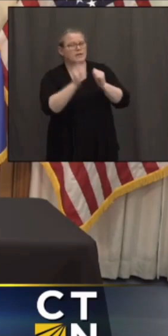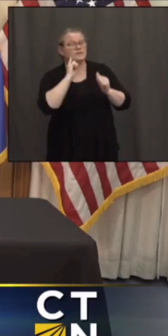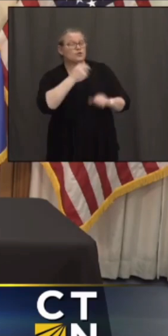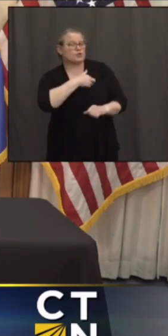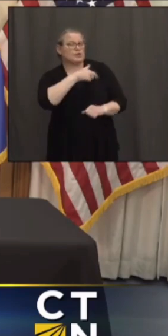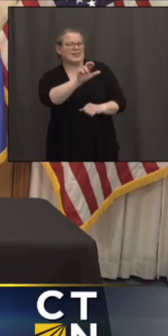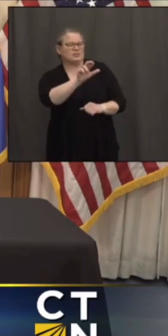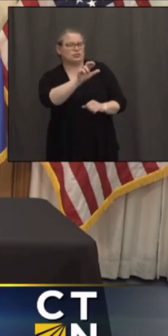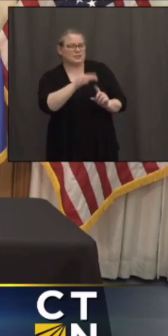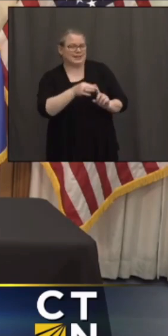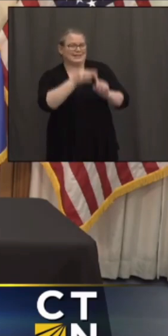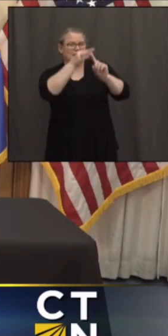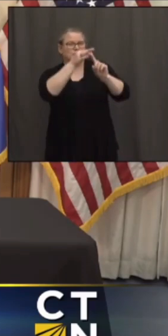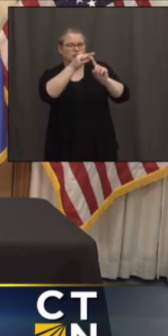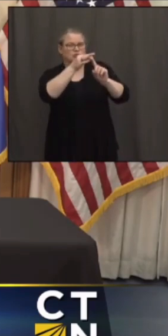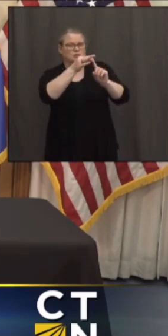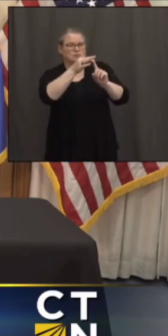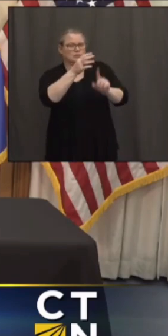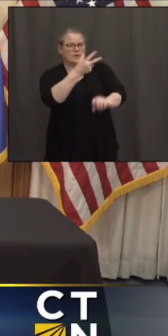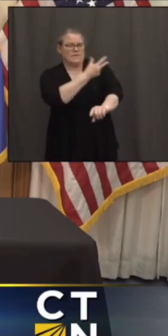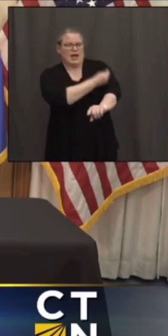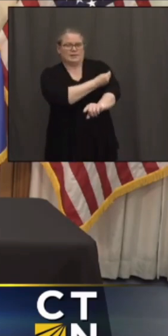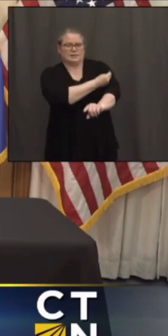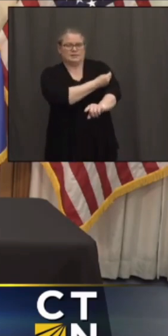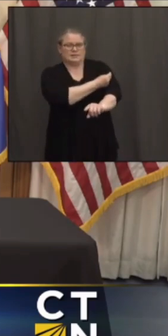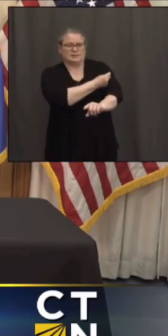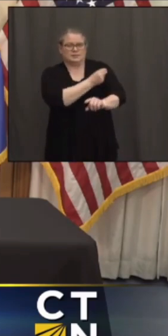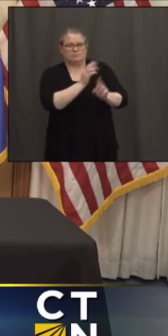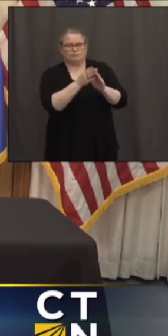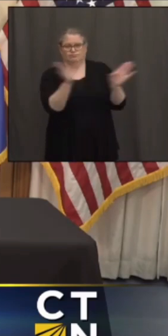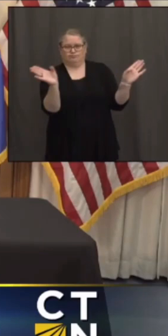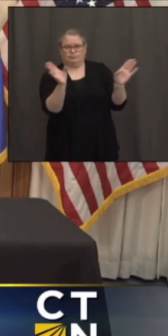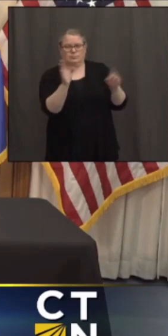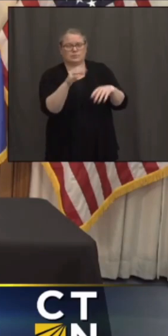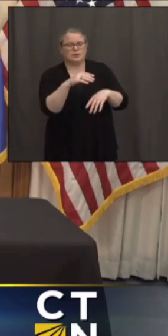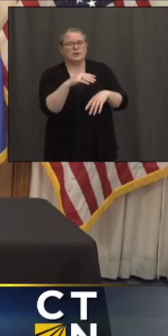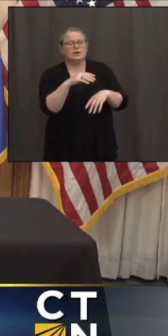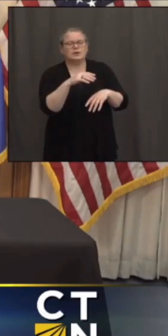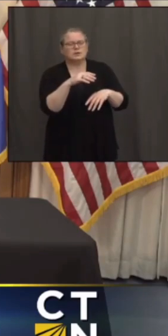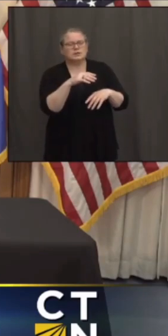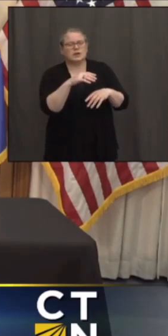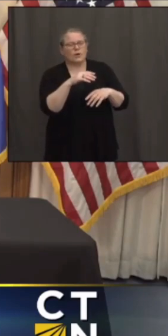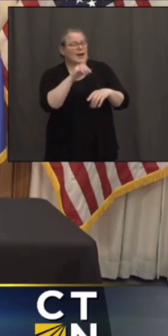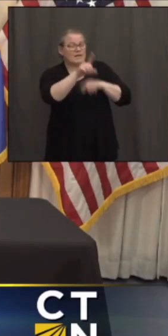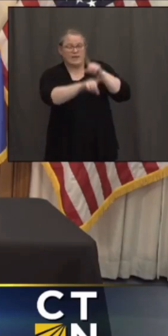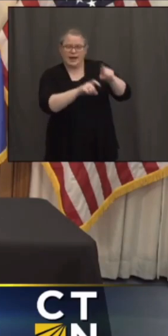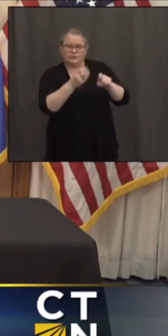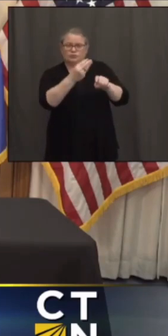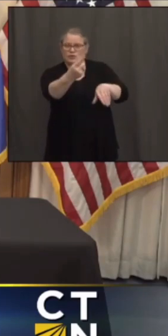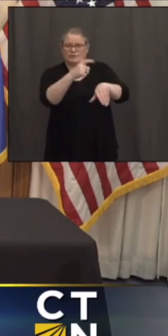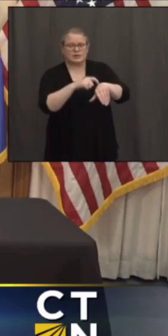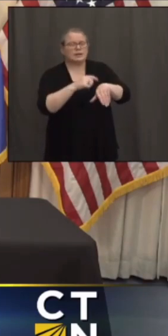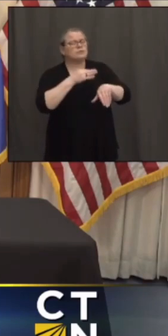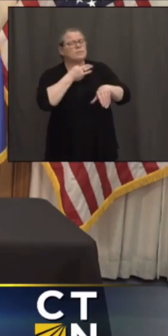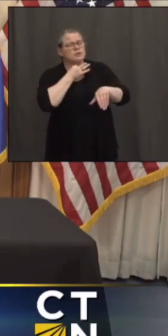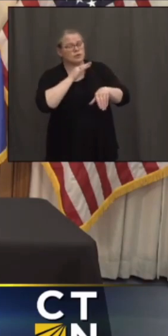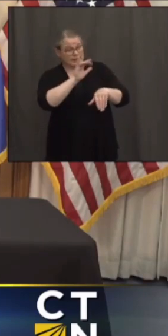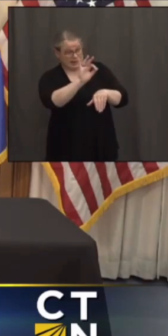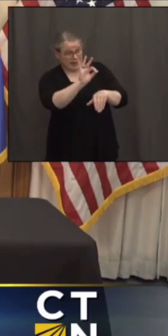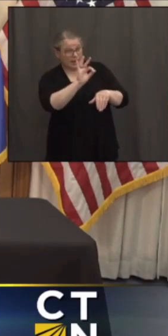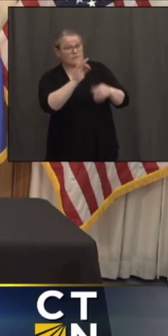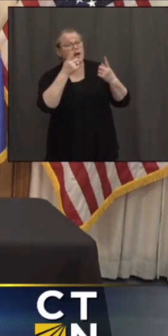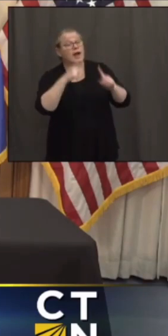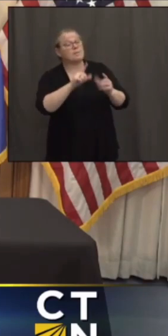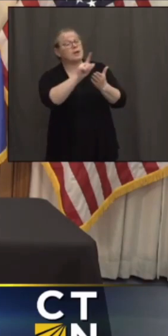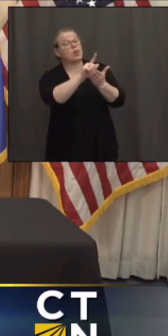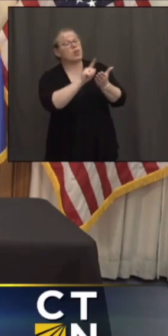times, almost every time we get a chance to ask you. So just sort of would ask you again, what's your position, what's your intention if this legislation